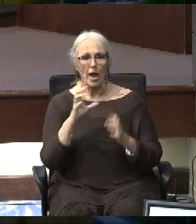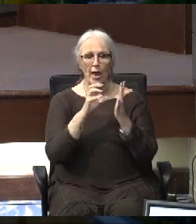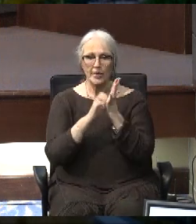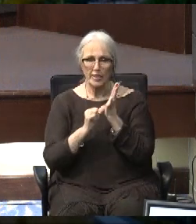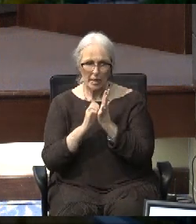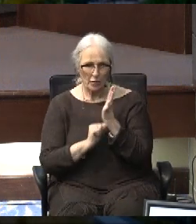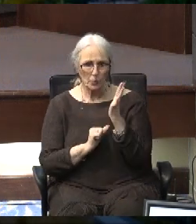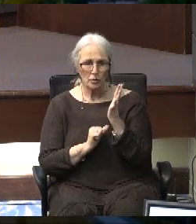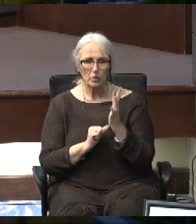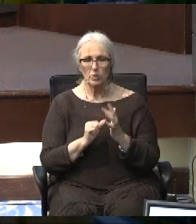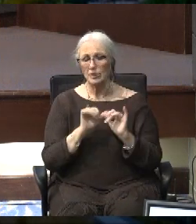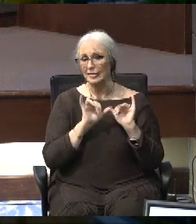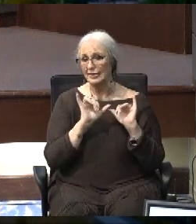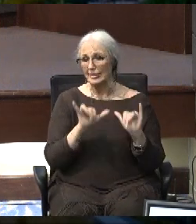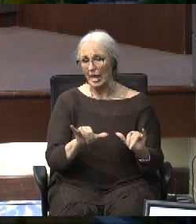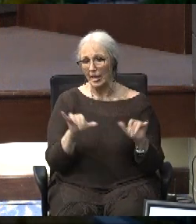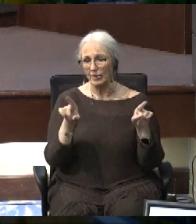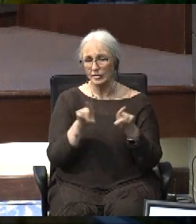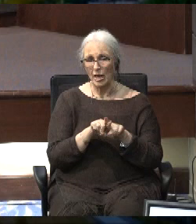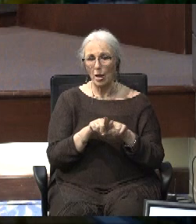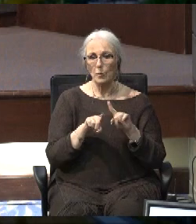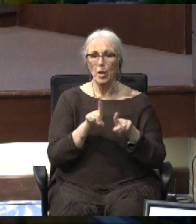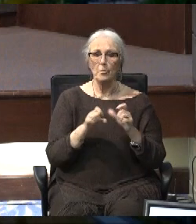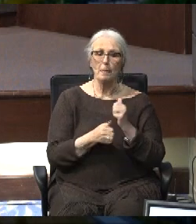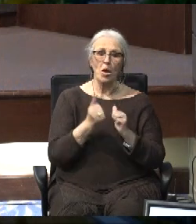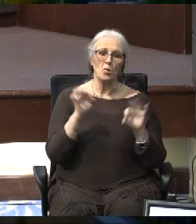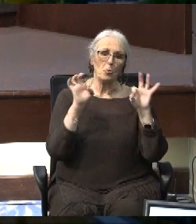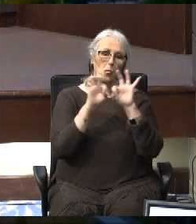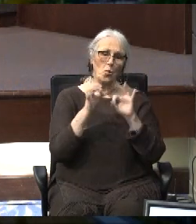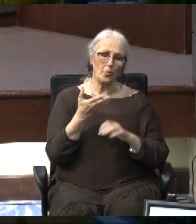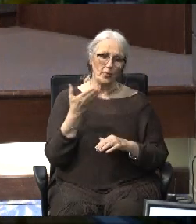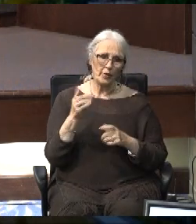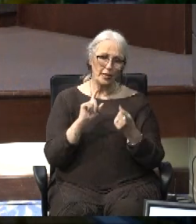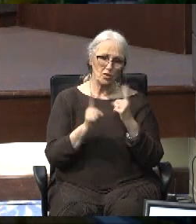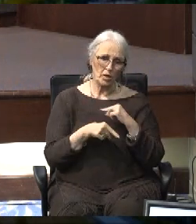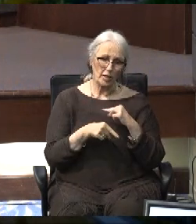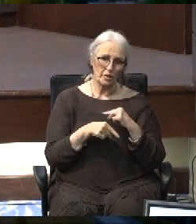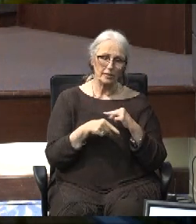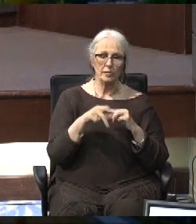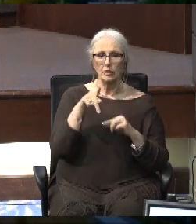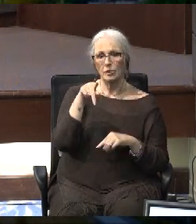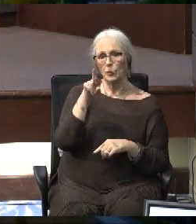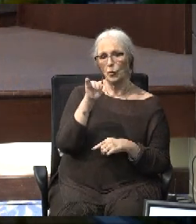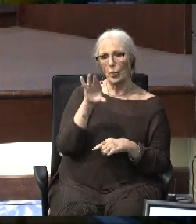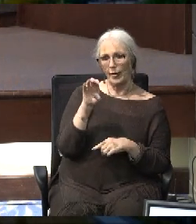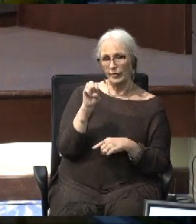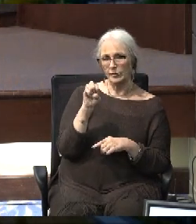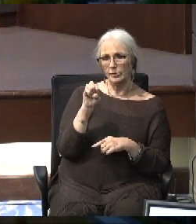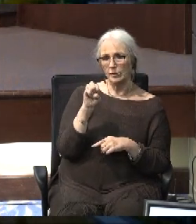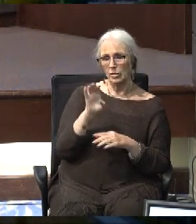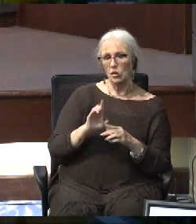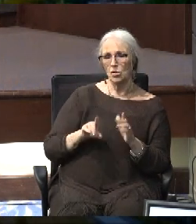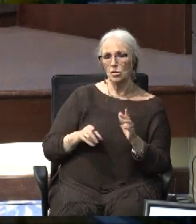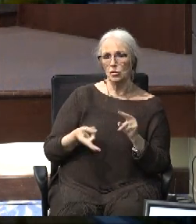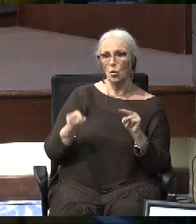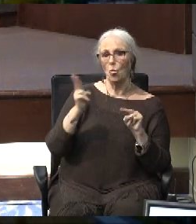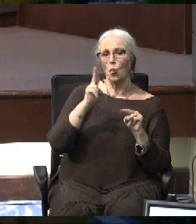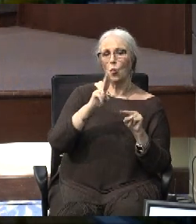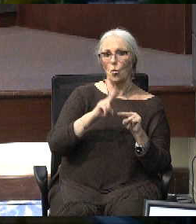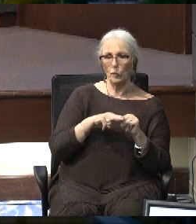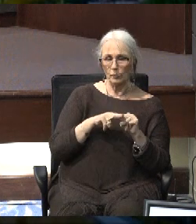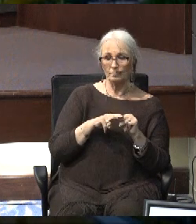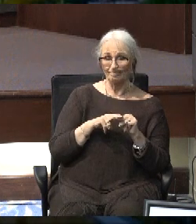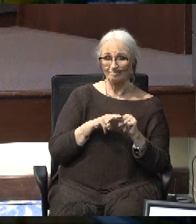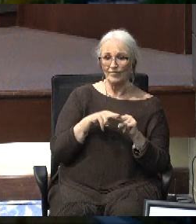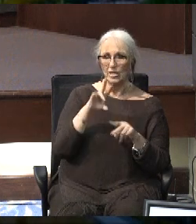deductibles. Those are staying the same, but the most significant thing changing is the price of the policy. It's going up a very significant